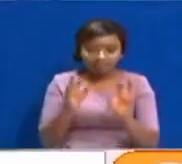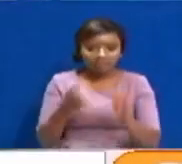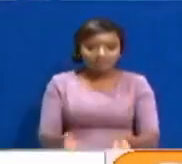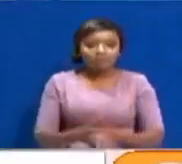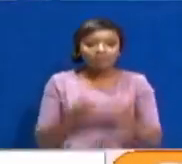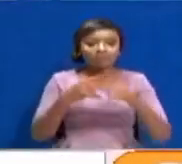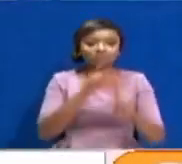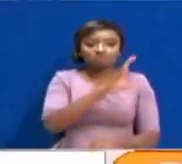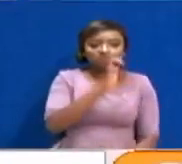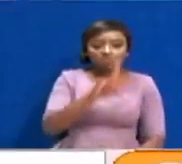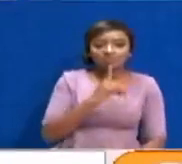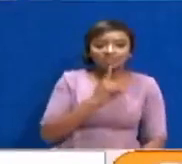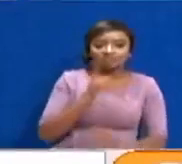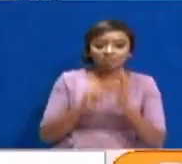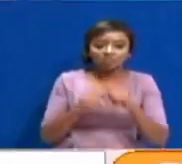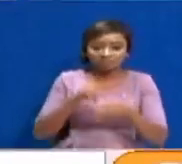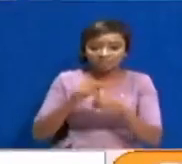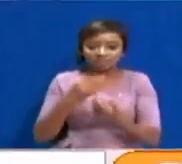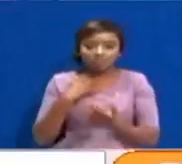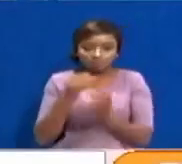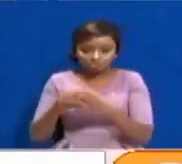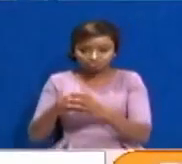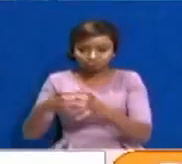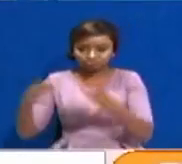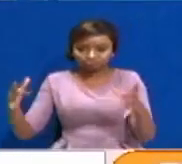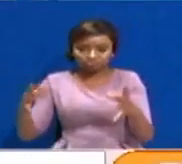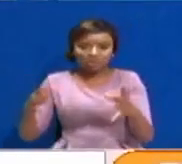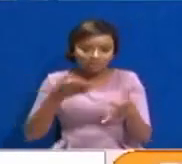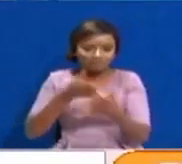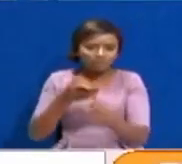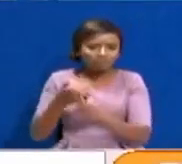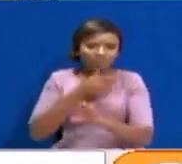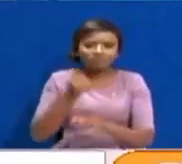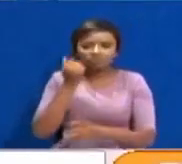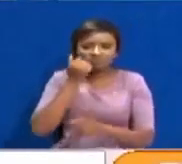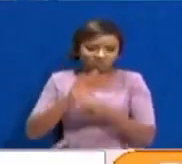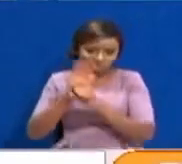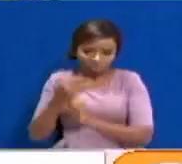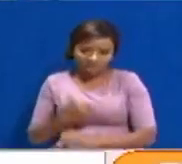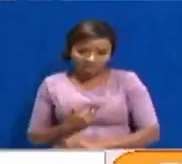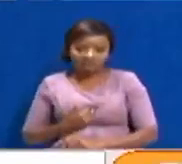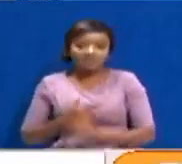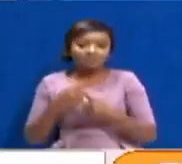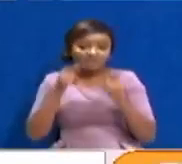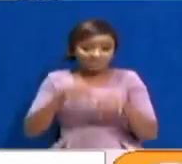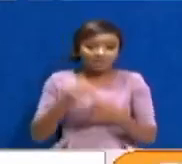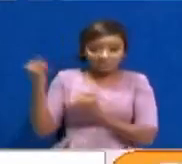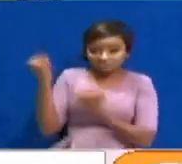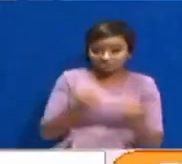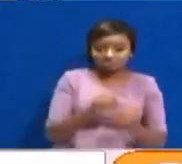Muleya says they've embarked on their expansion drive that was halted by the COVID-19 pandemic. The airline introduced